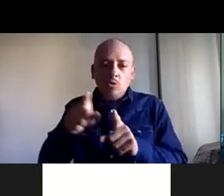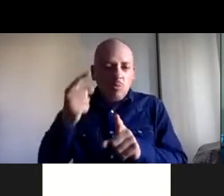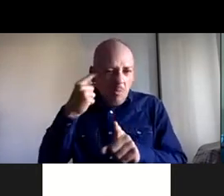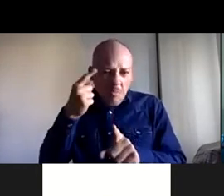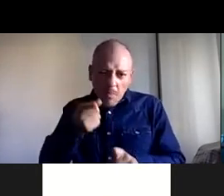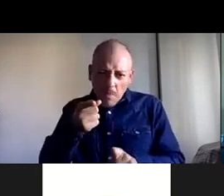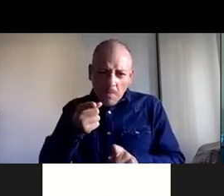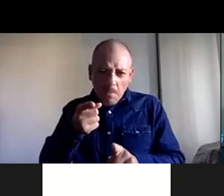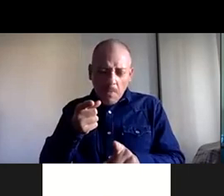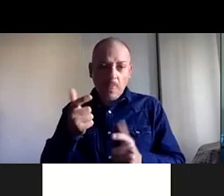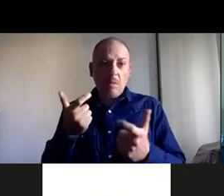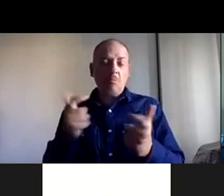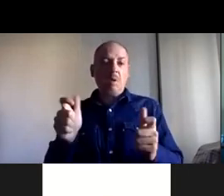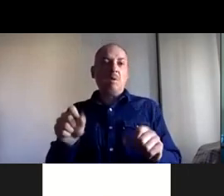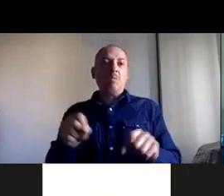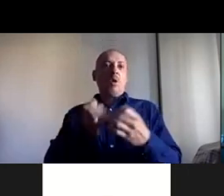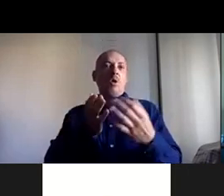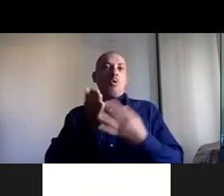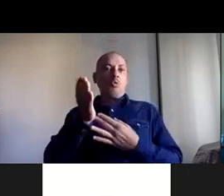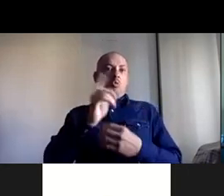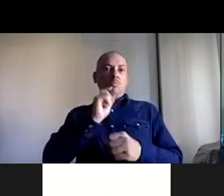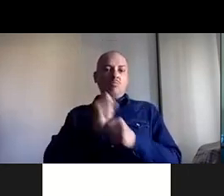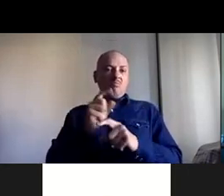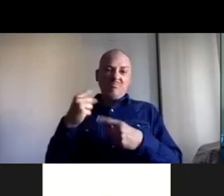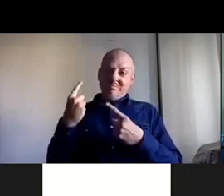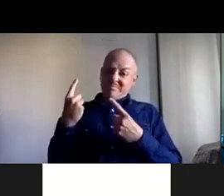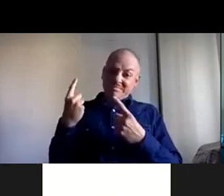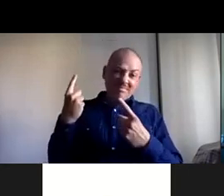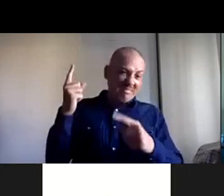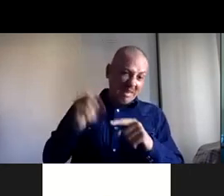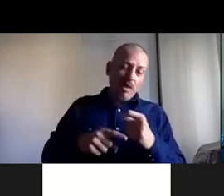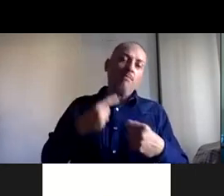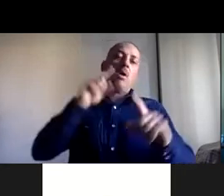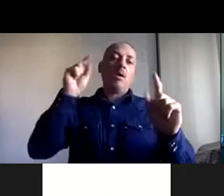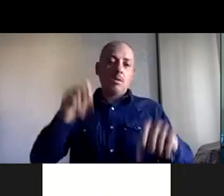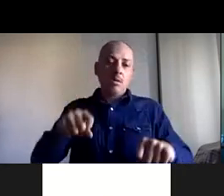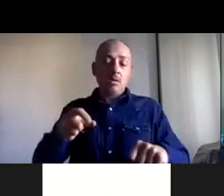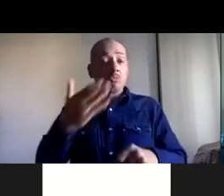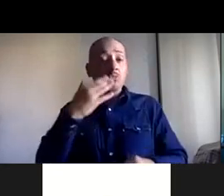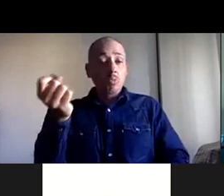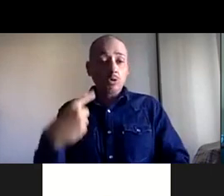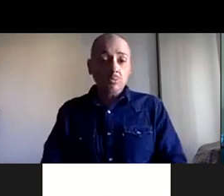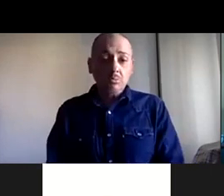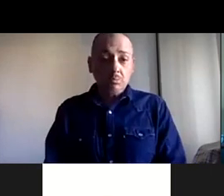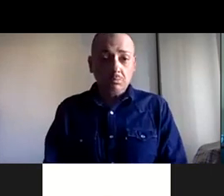a significant breakthrough because they hadn't been able to do that type of transfer learning before. It's a good question.